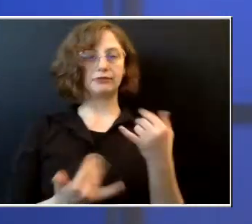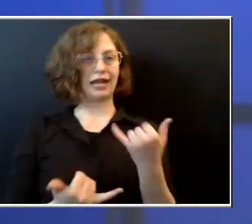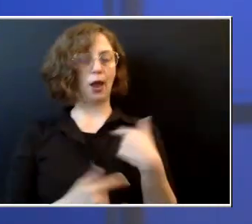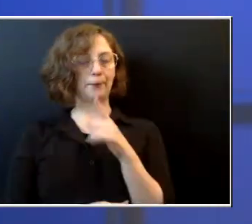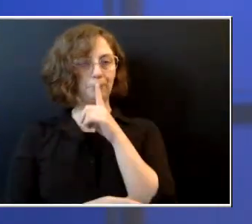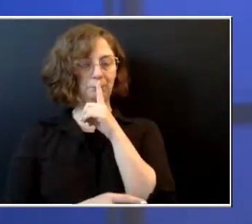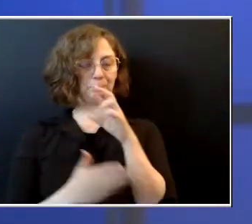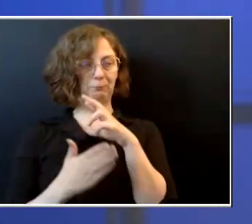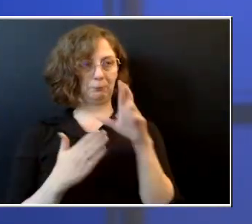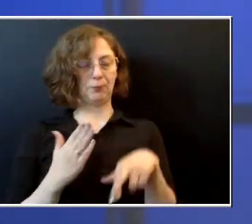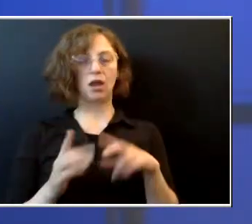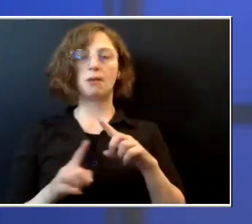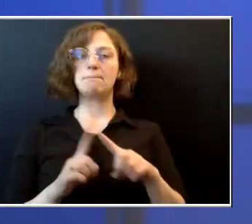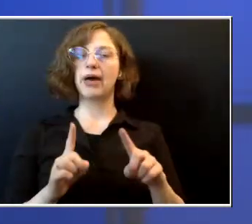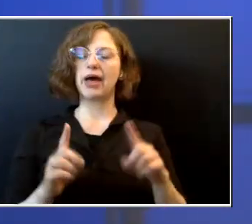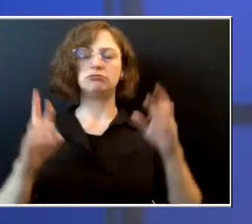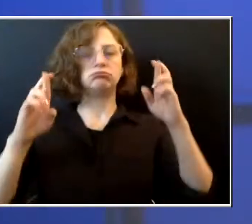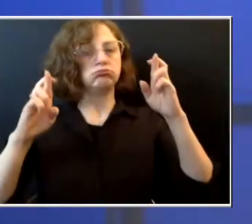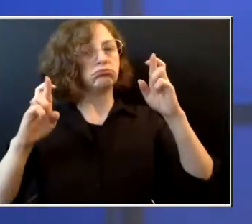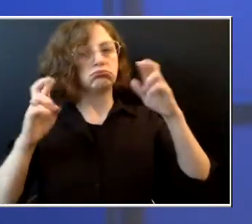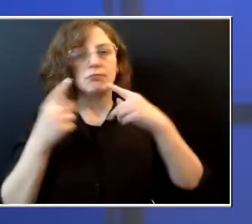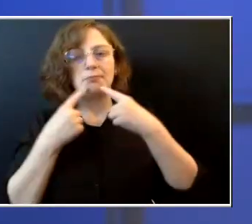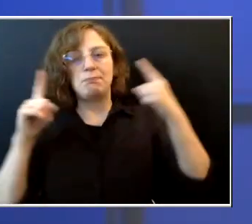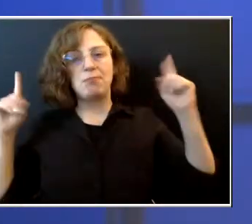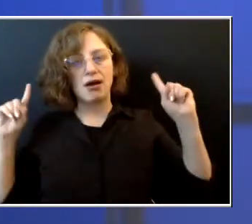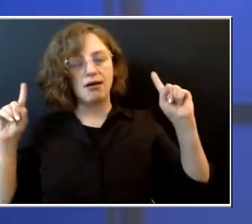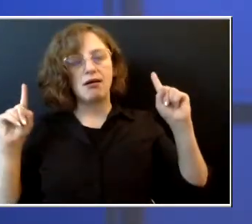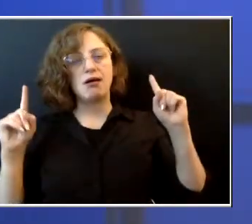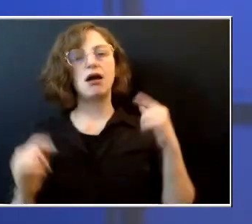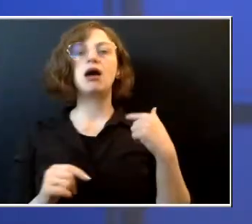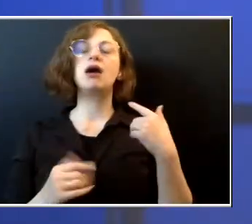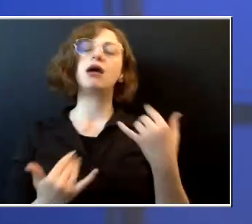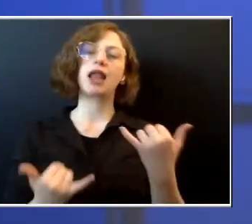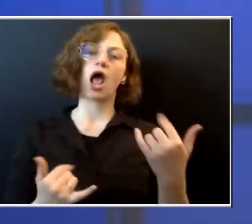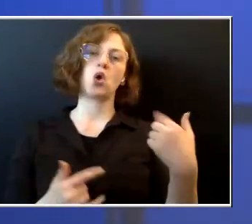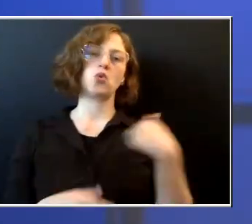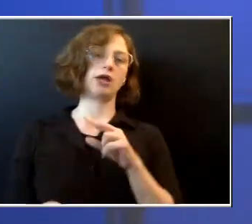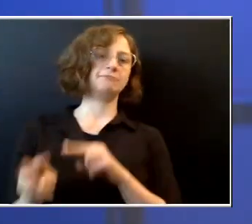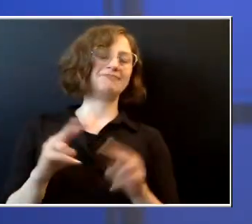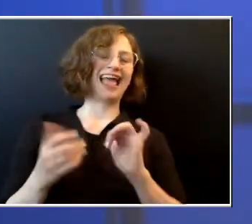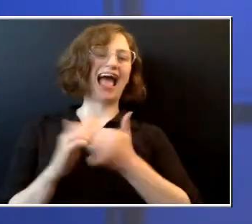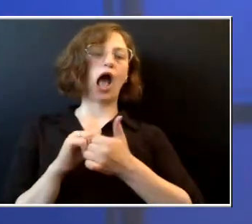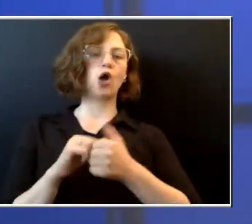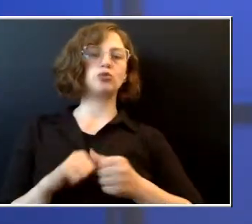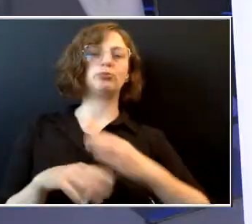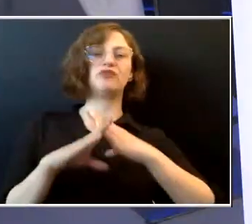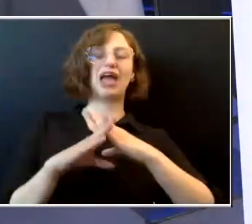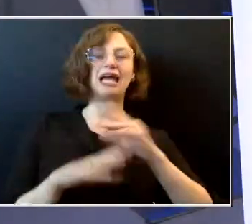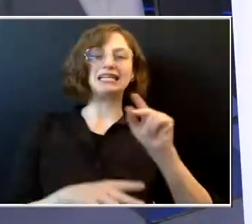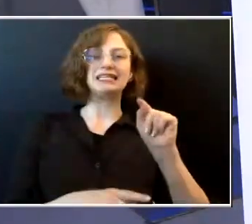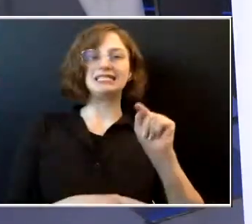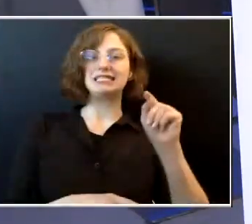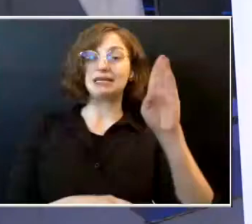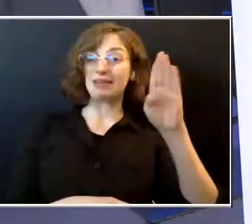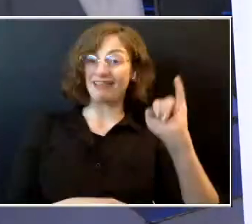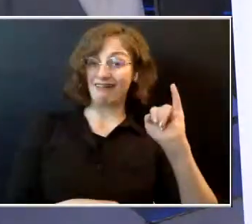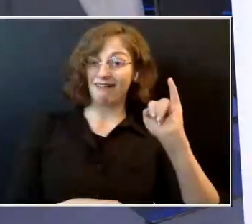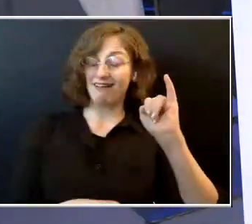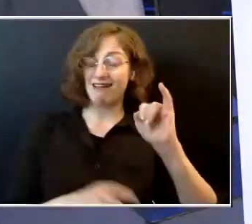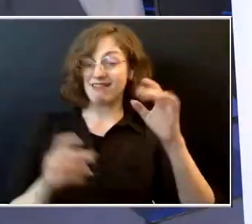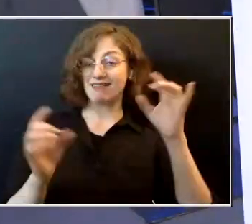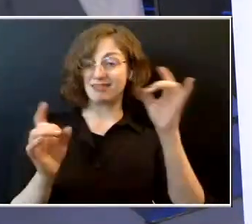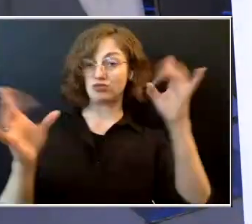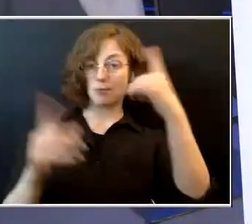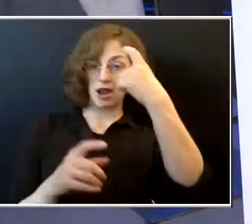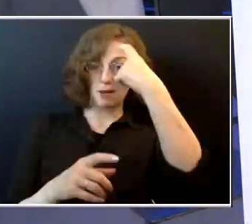finding out, we're looking at different ways to prevent traumatic brain injury from falls. I think Tua Tagliova, the quarterback from the Miami